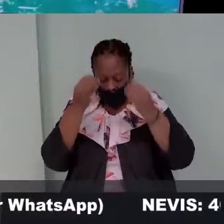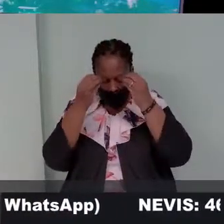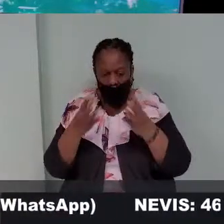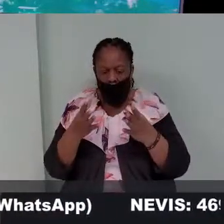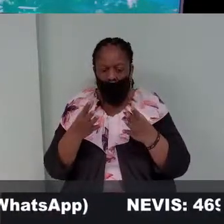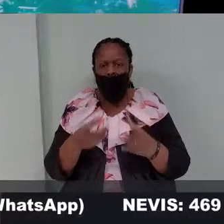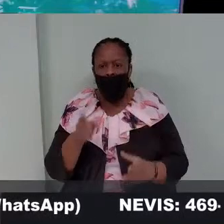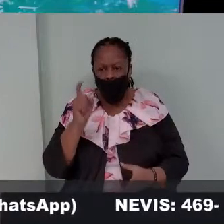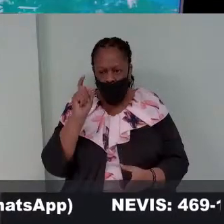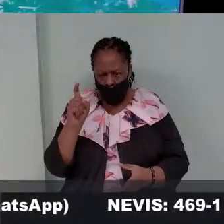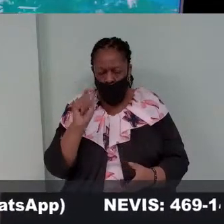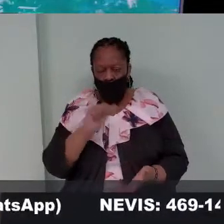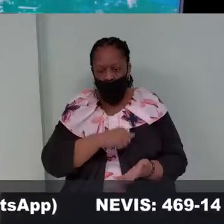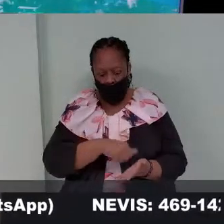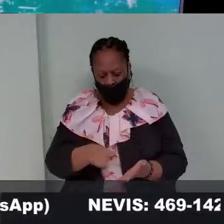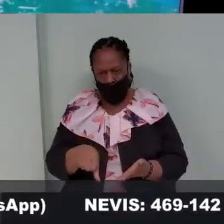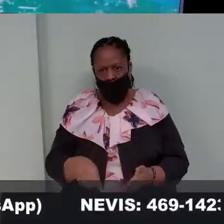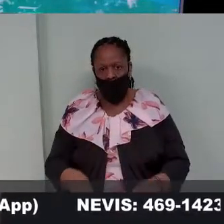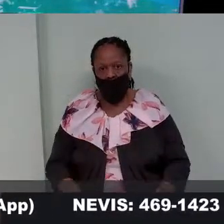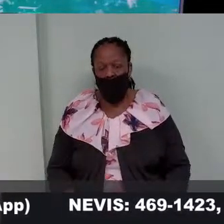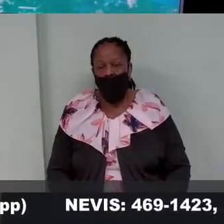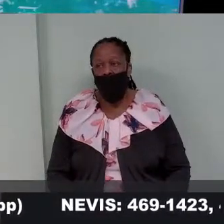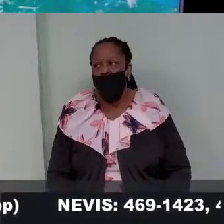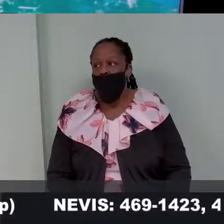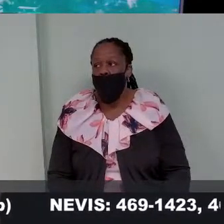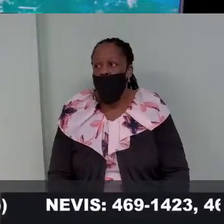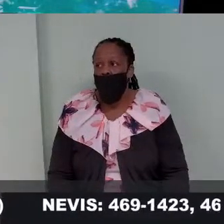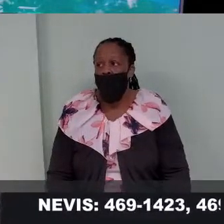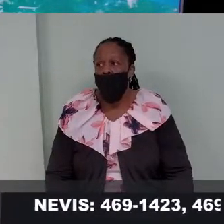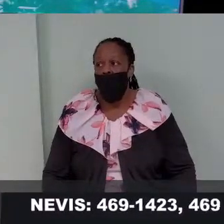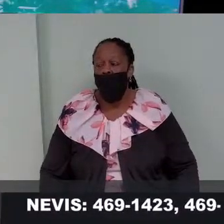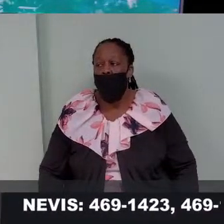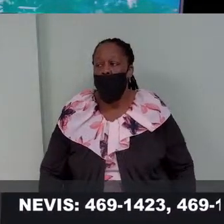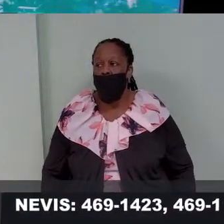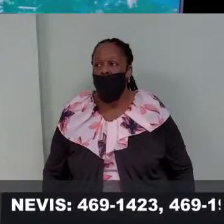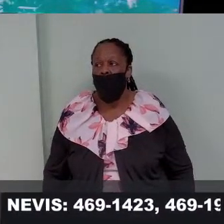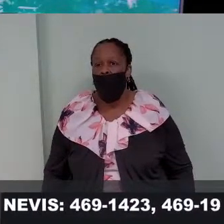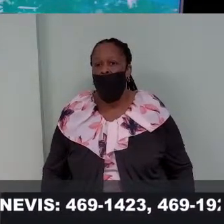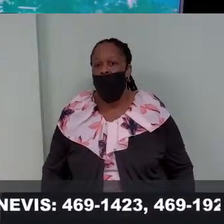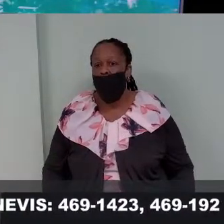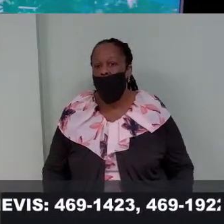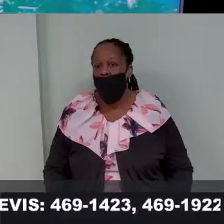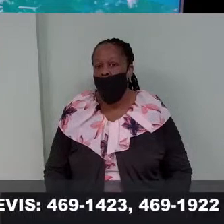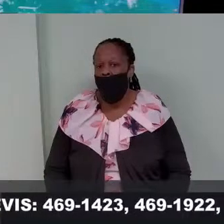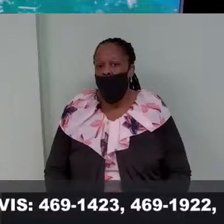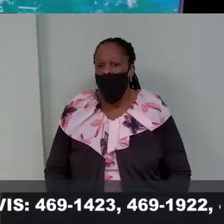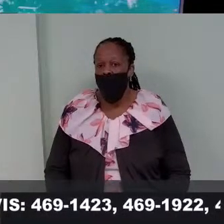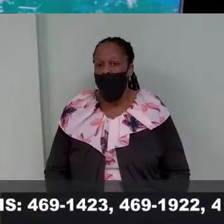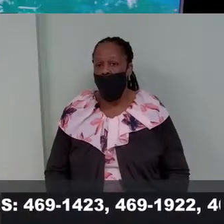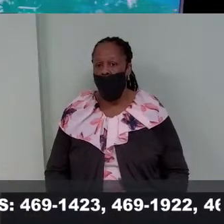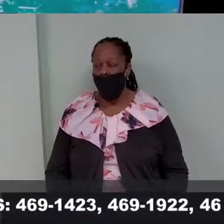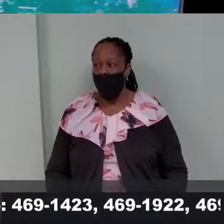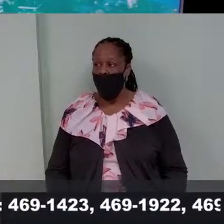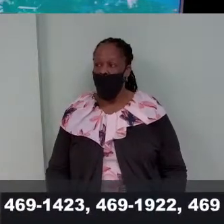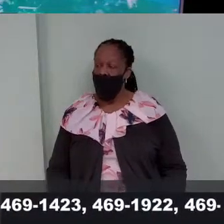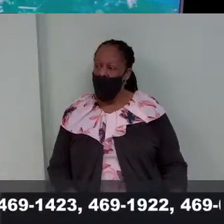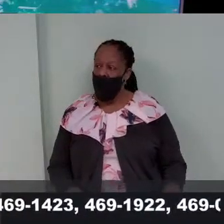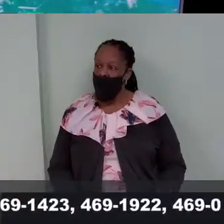penalized, we have such examples. We have had, as stated earlier by Mr.